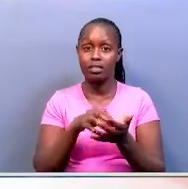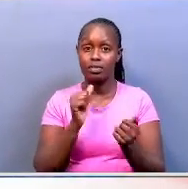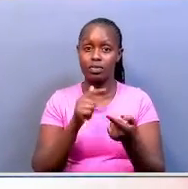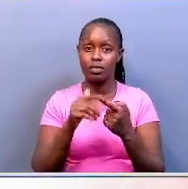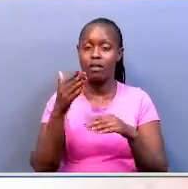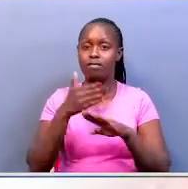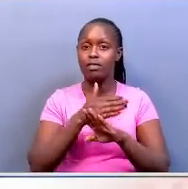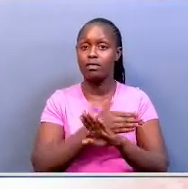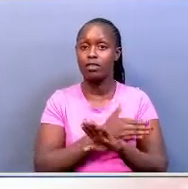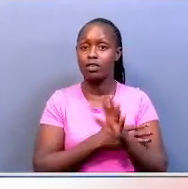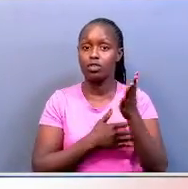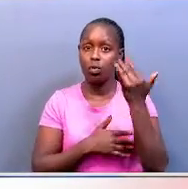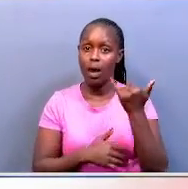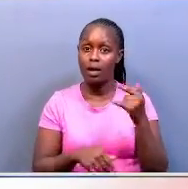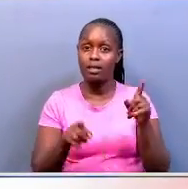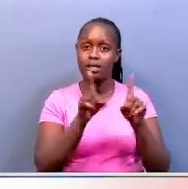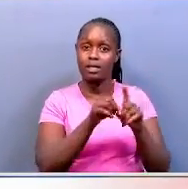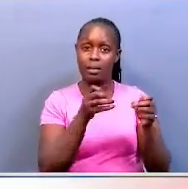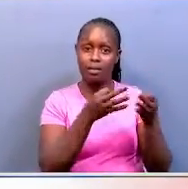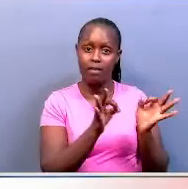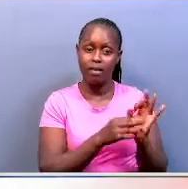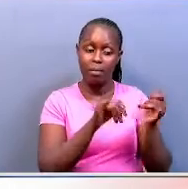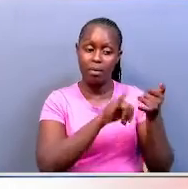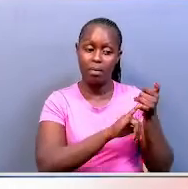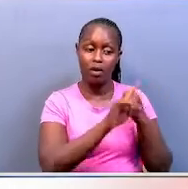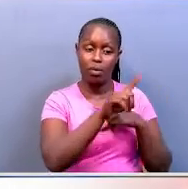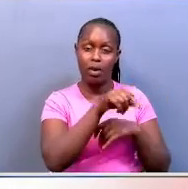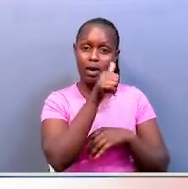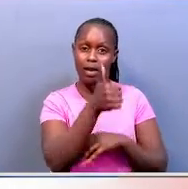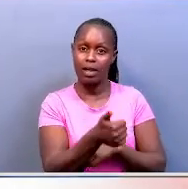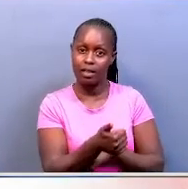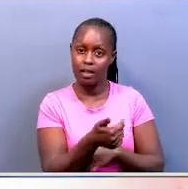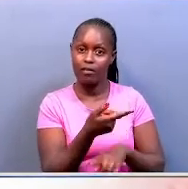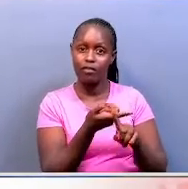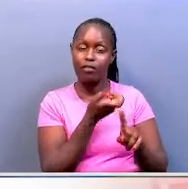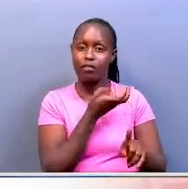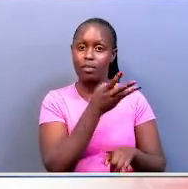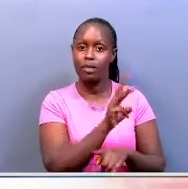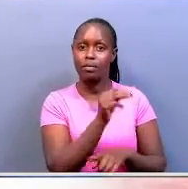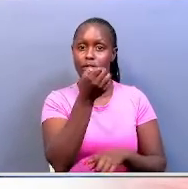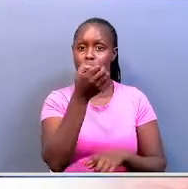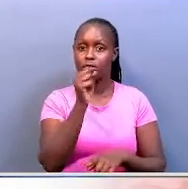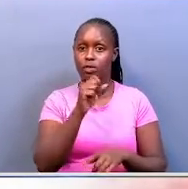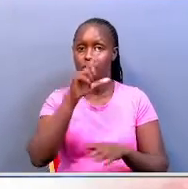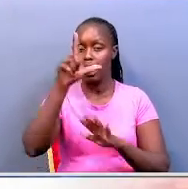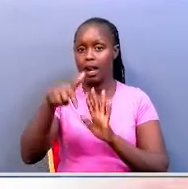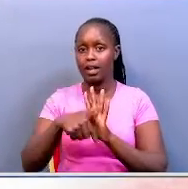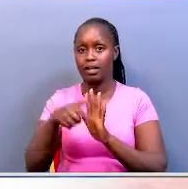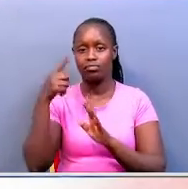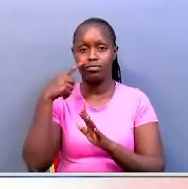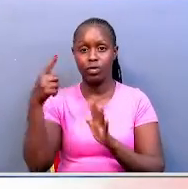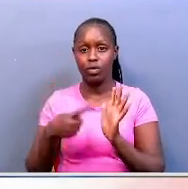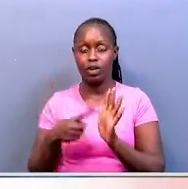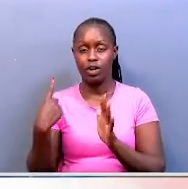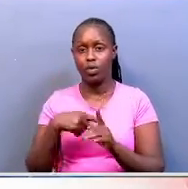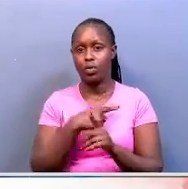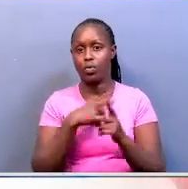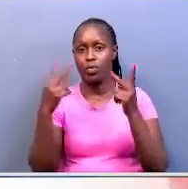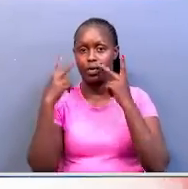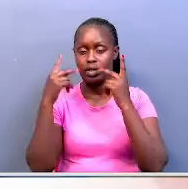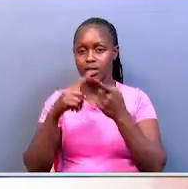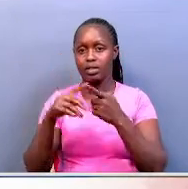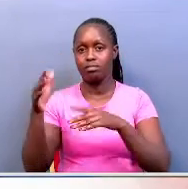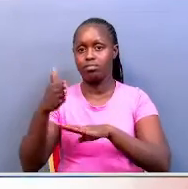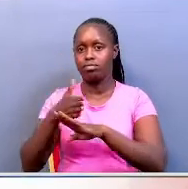kwa sababu hawa ni familia moja wanaoana katikati amongst them. So at the end of it all, we also get the rising